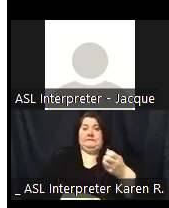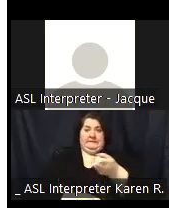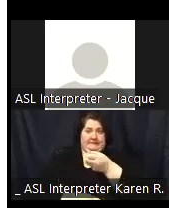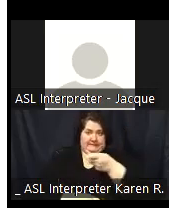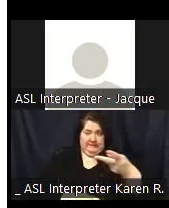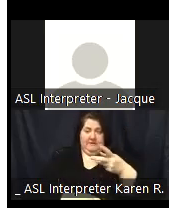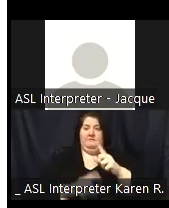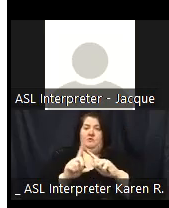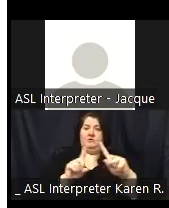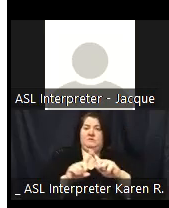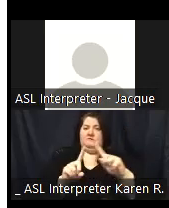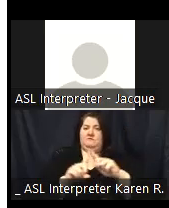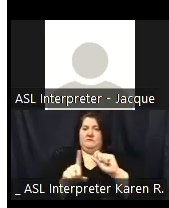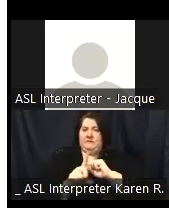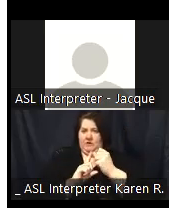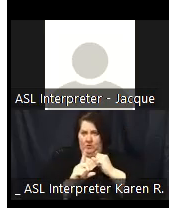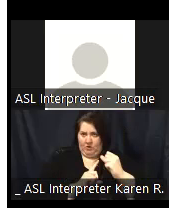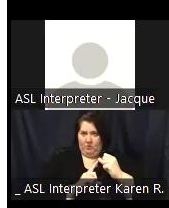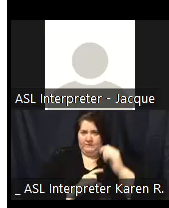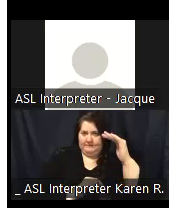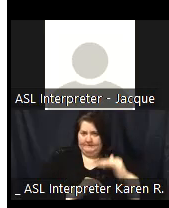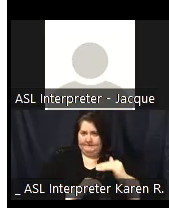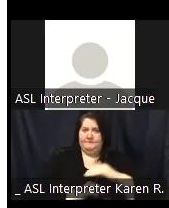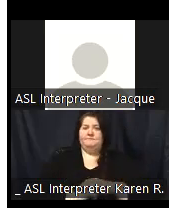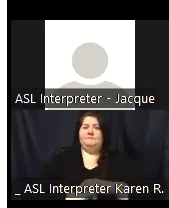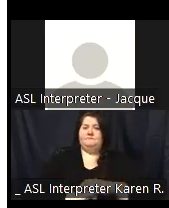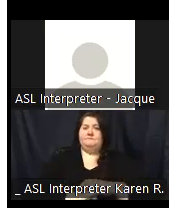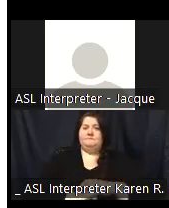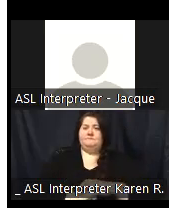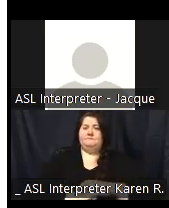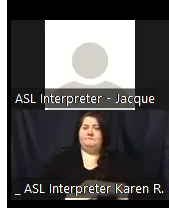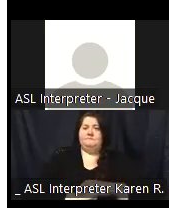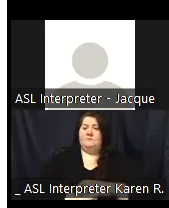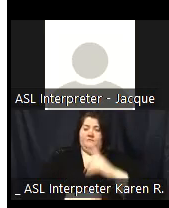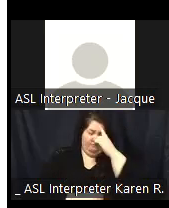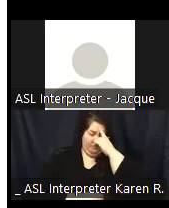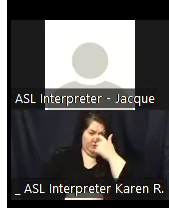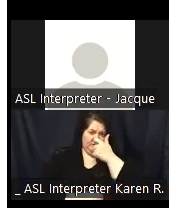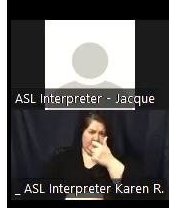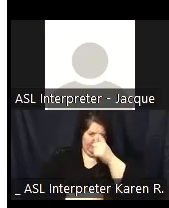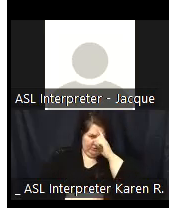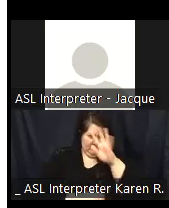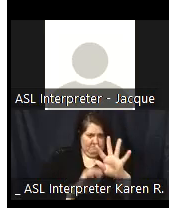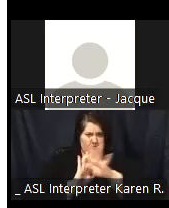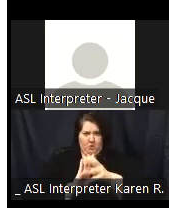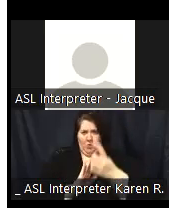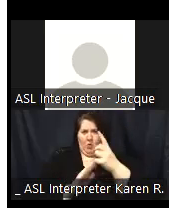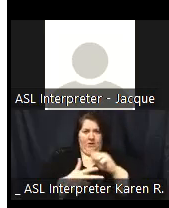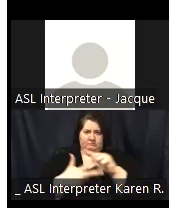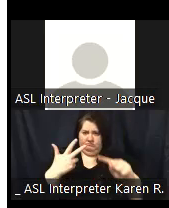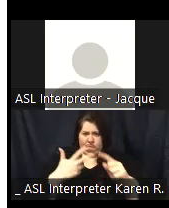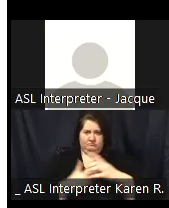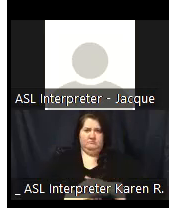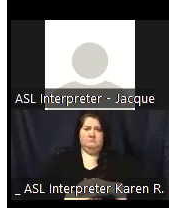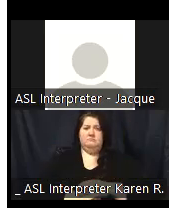different scenarios below. And for yourself, you can pick one of those scenarios where